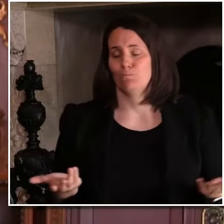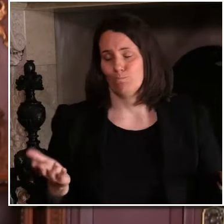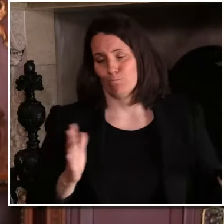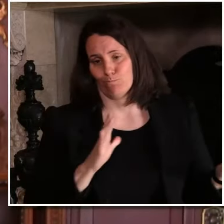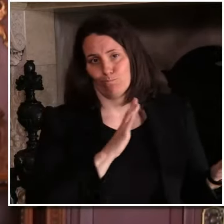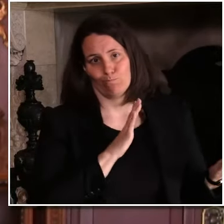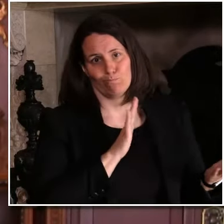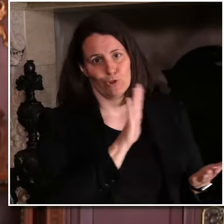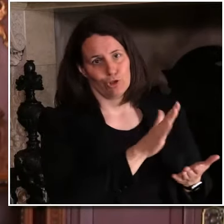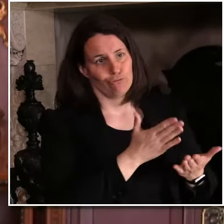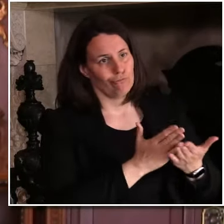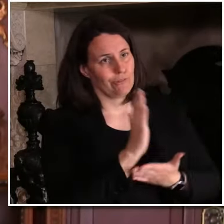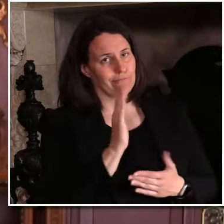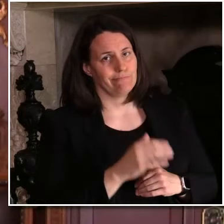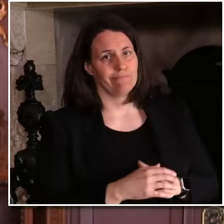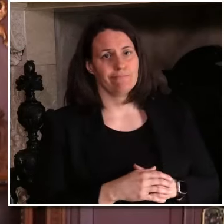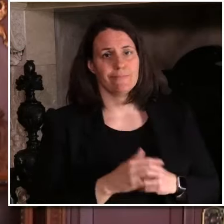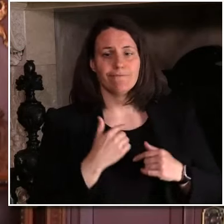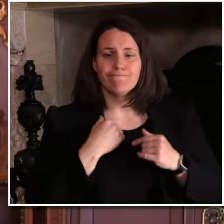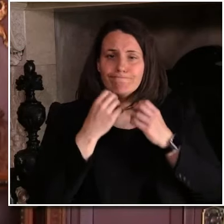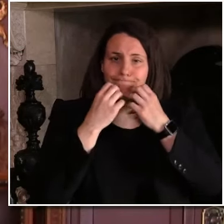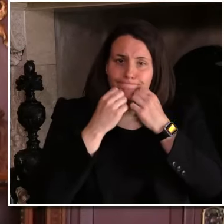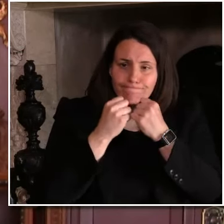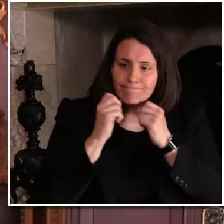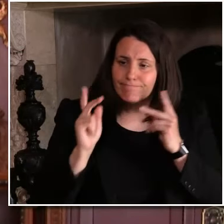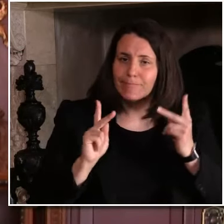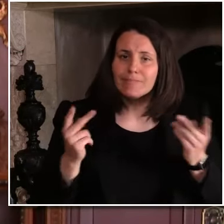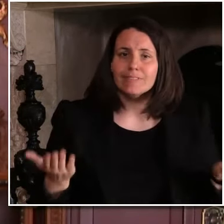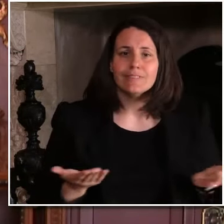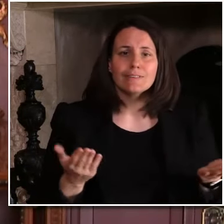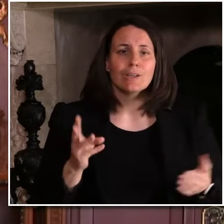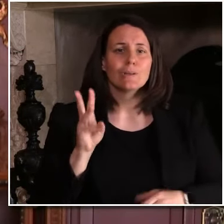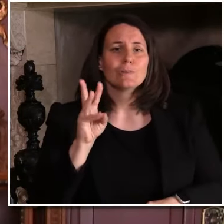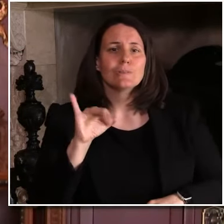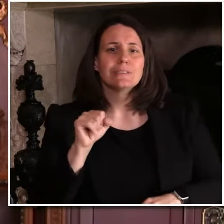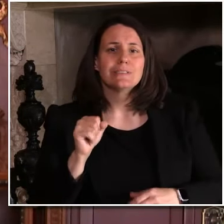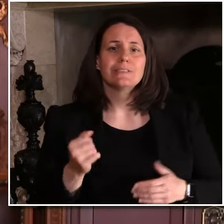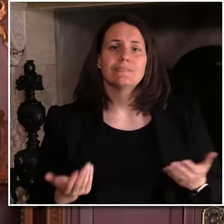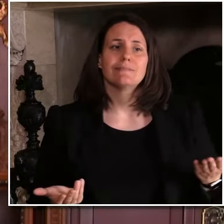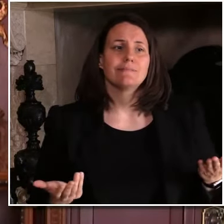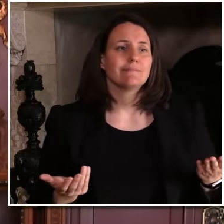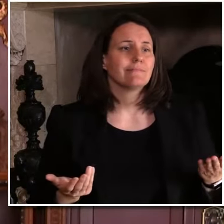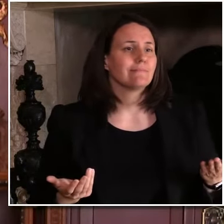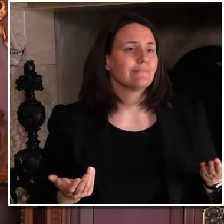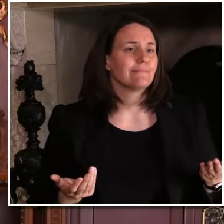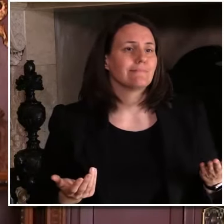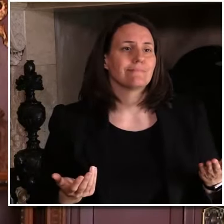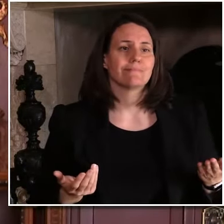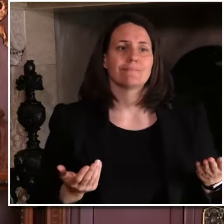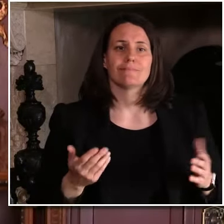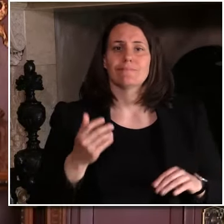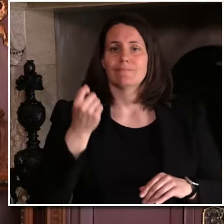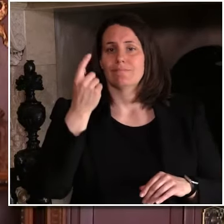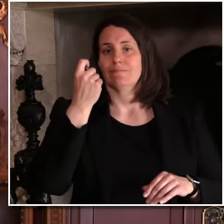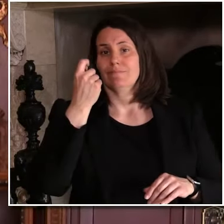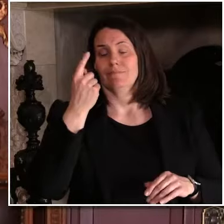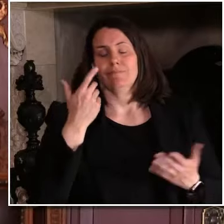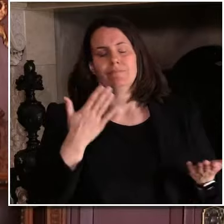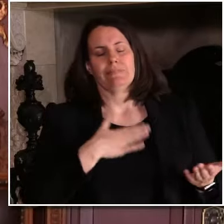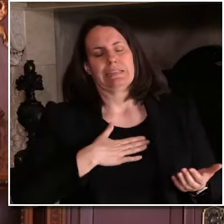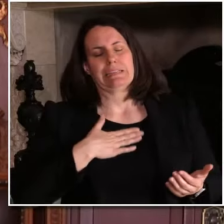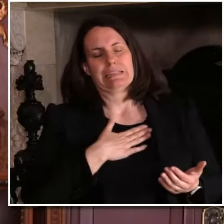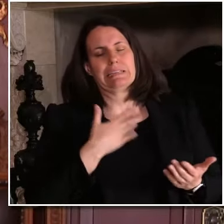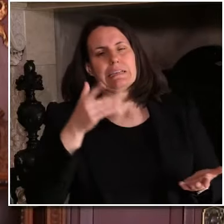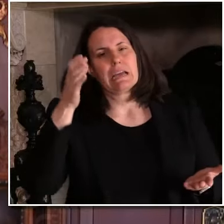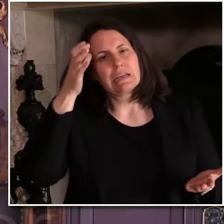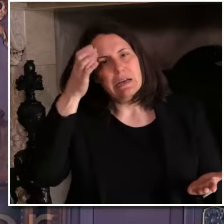but I don't think that should prevent people from using common sense. Thank you,